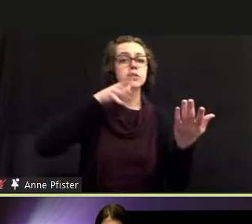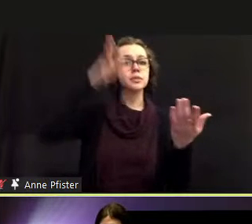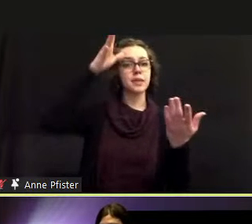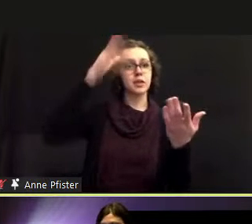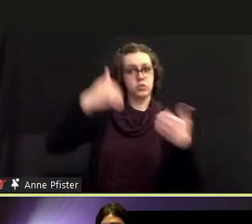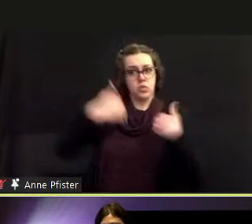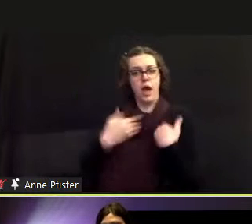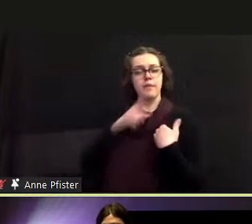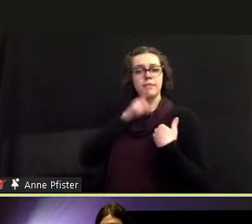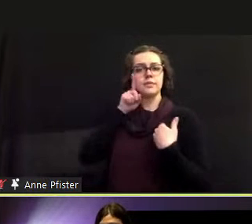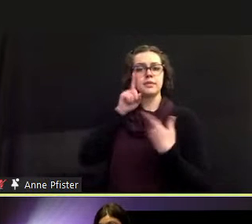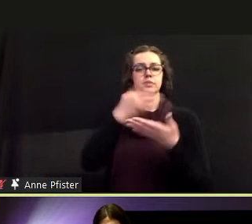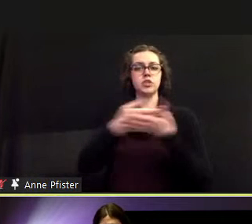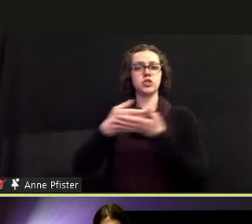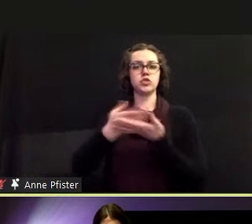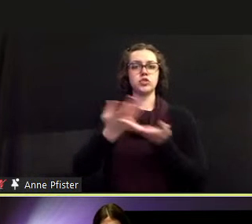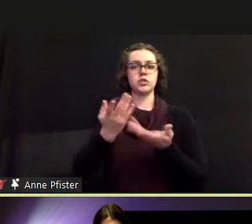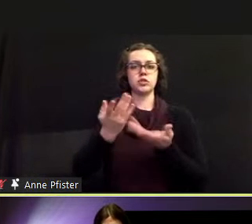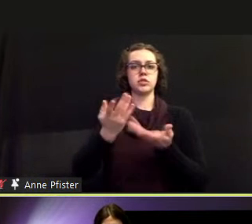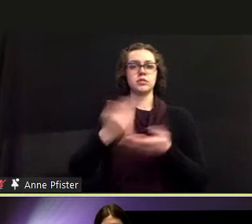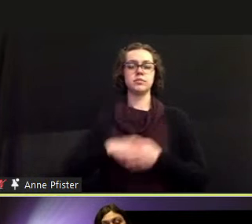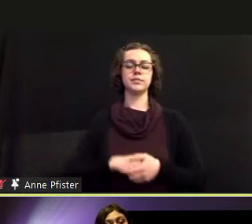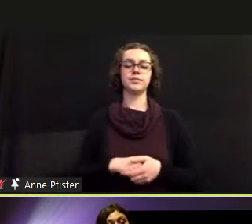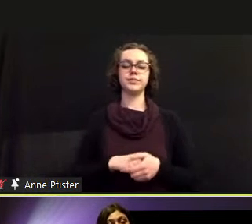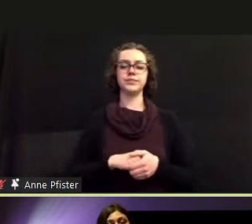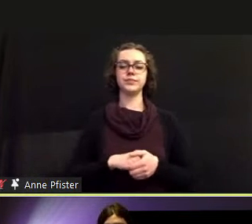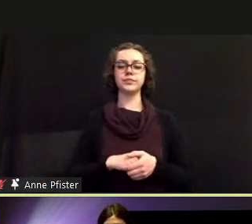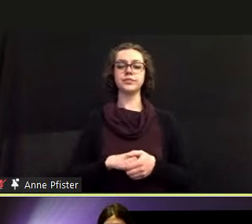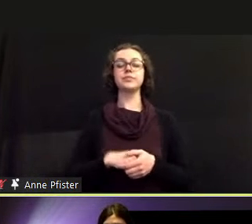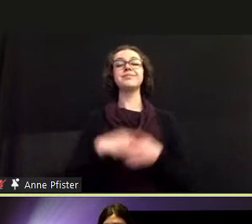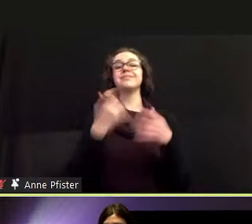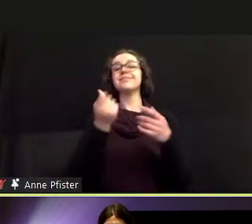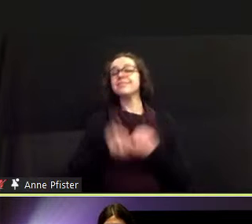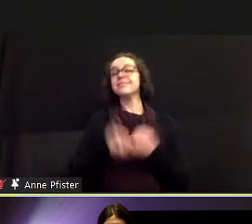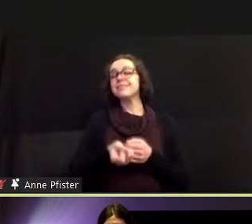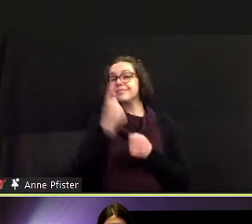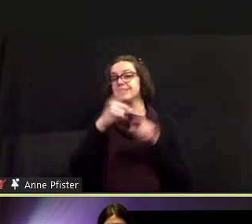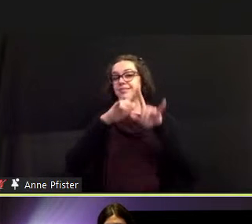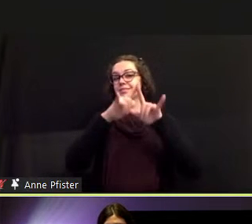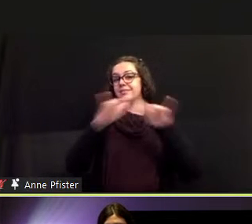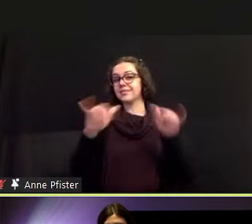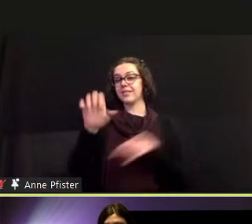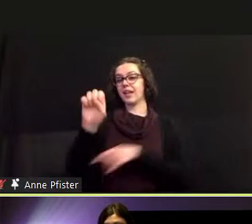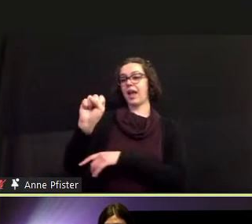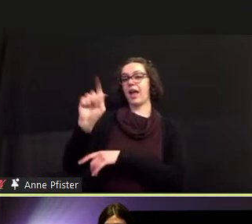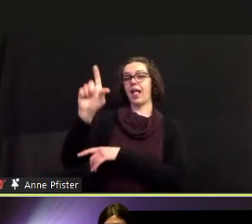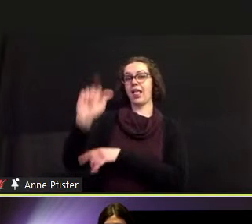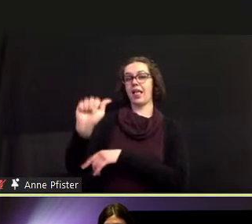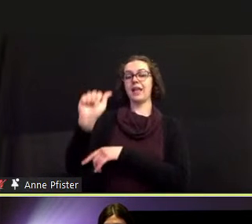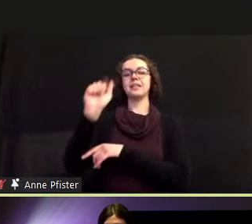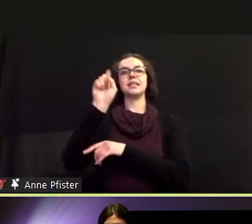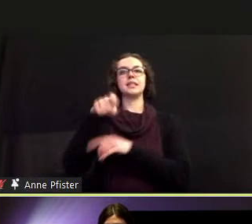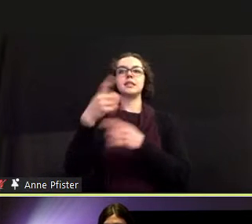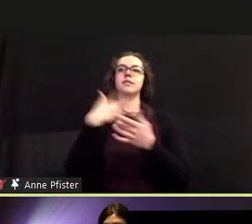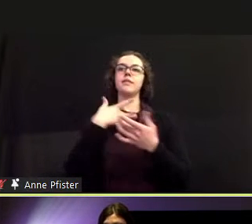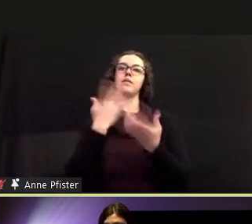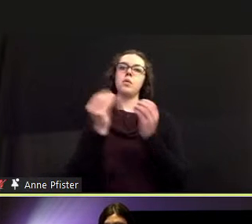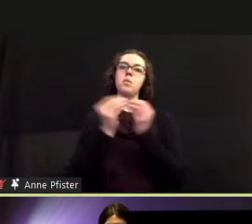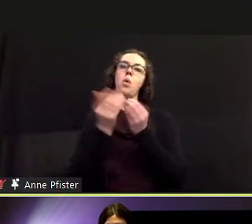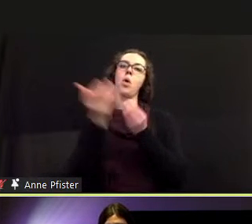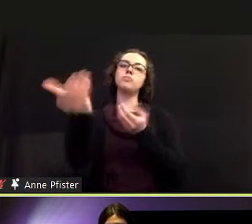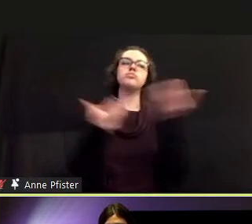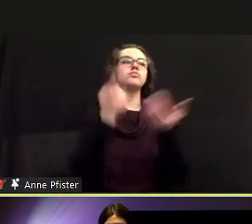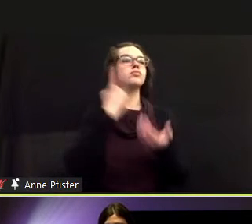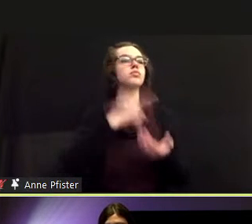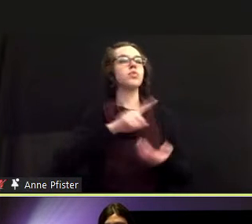an excellent example of this kind of work. At the same time, the SLA needs to make our subfield more welcoming to deaf scholars whose